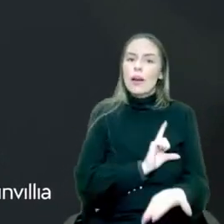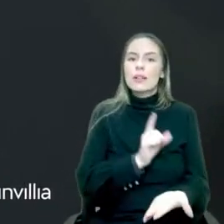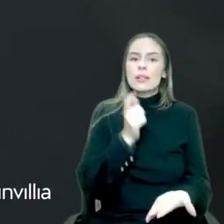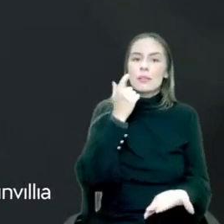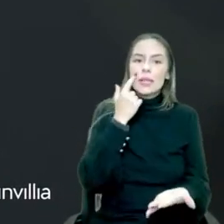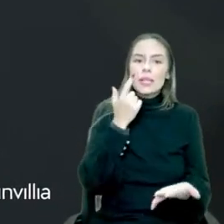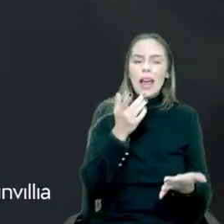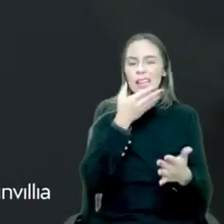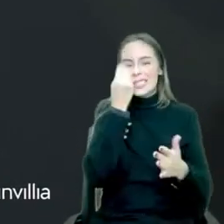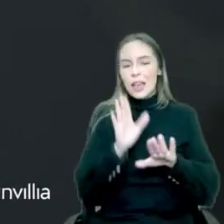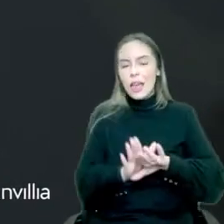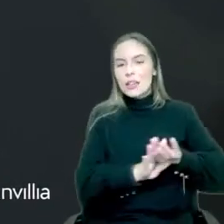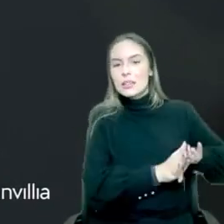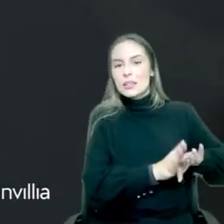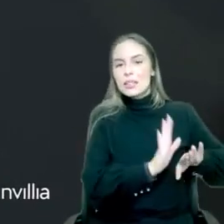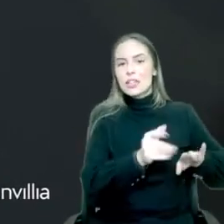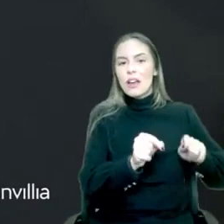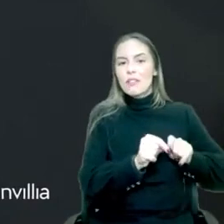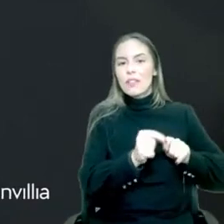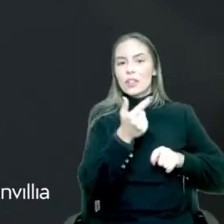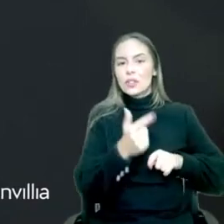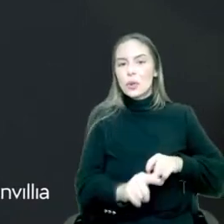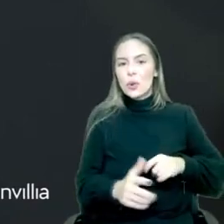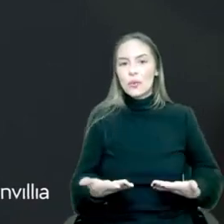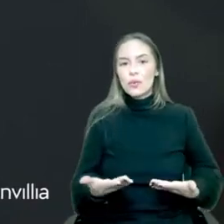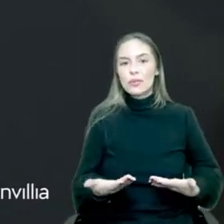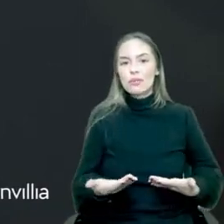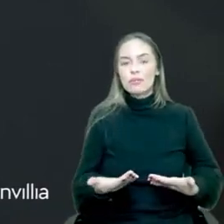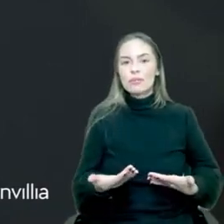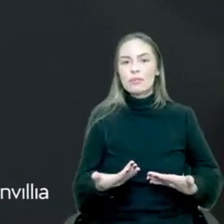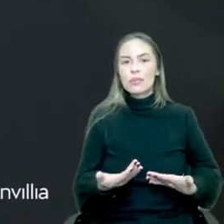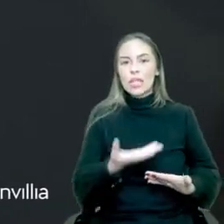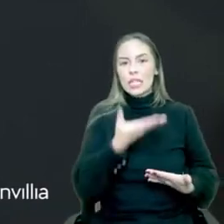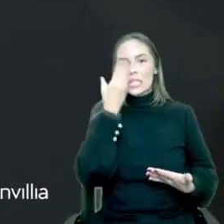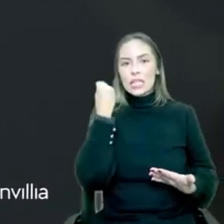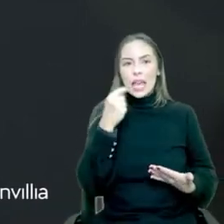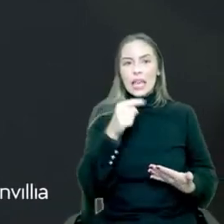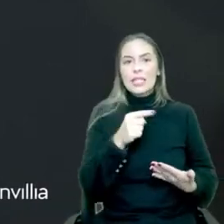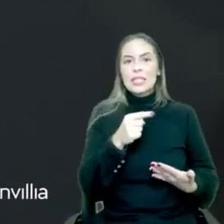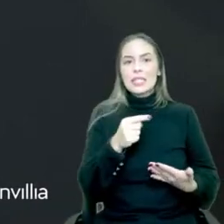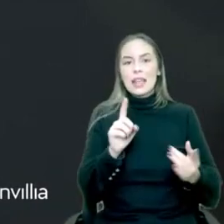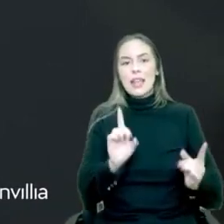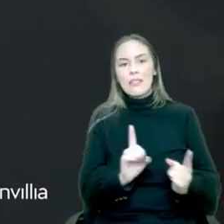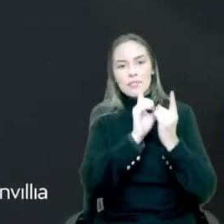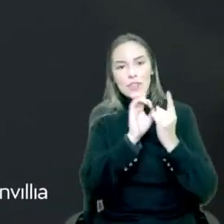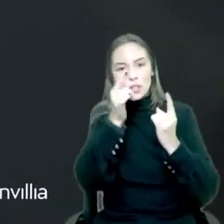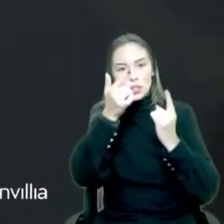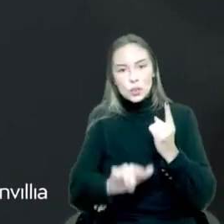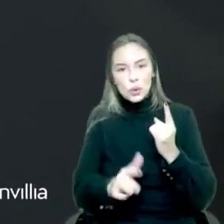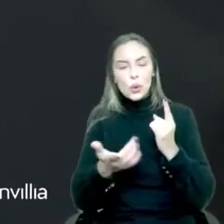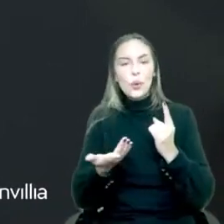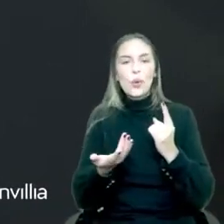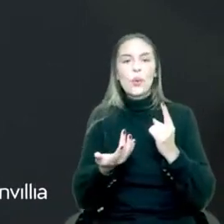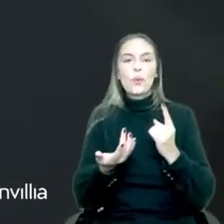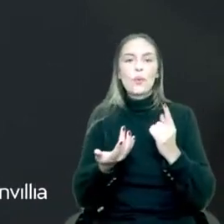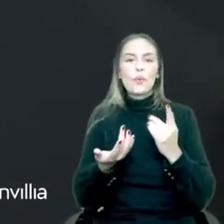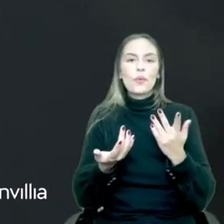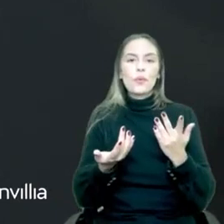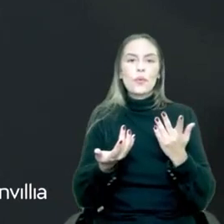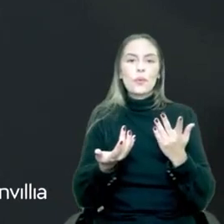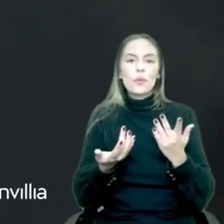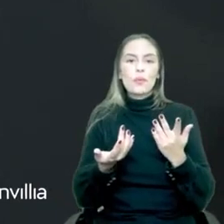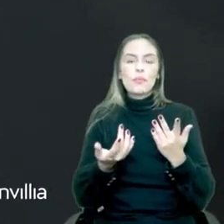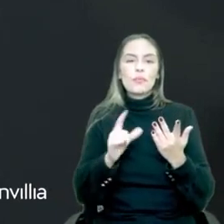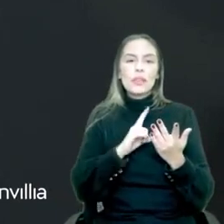now we are creating again. So forget about digital, let's go face to face again. So what if everything happened